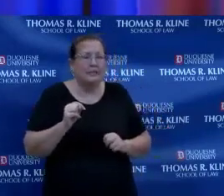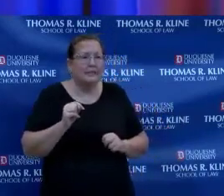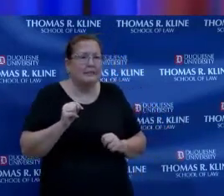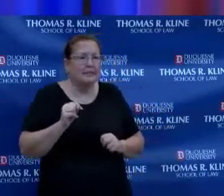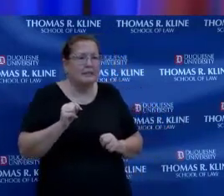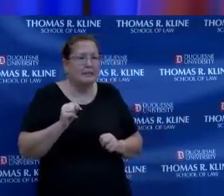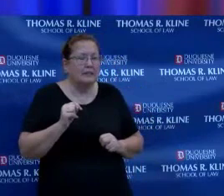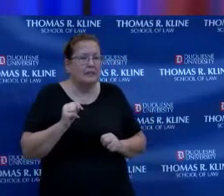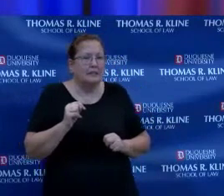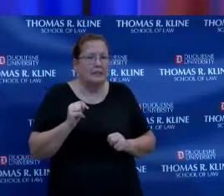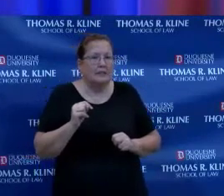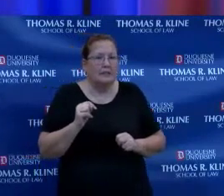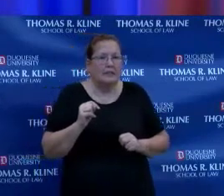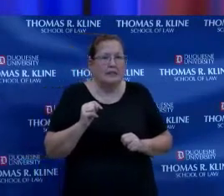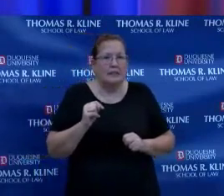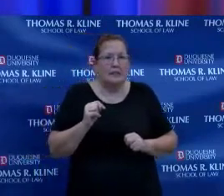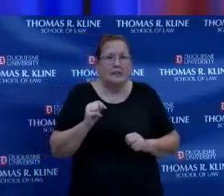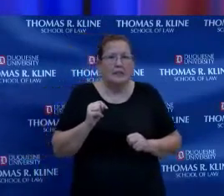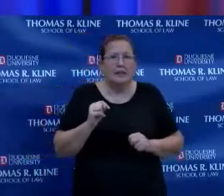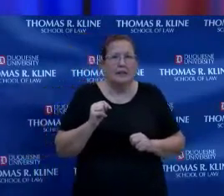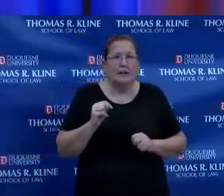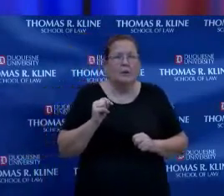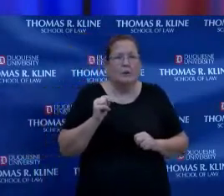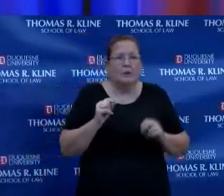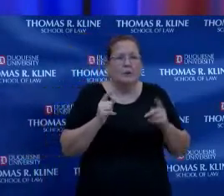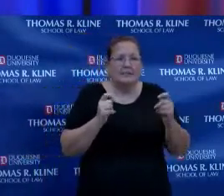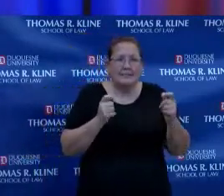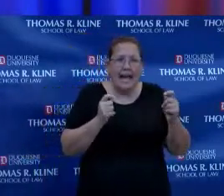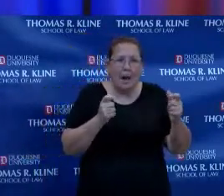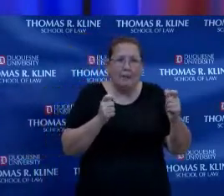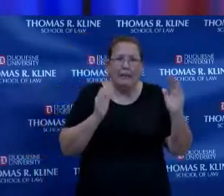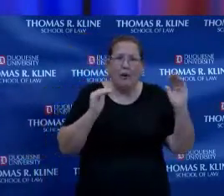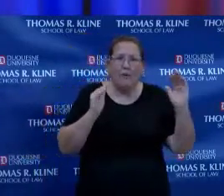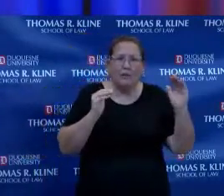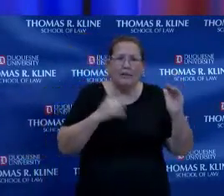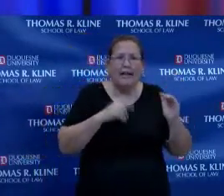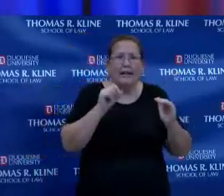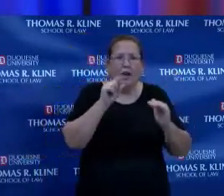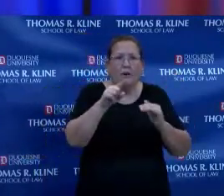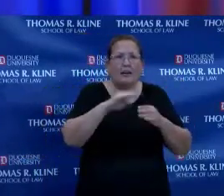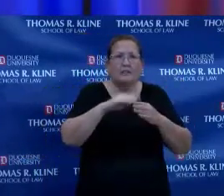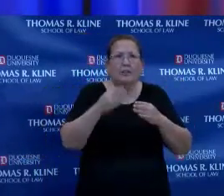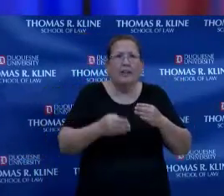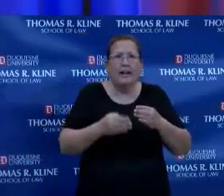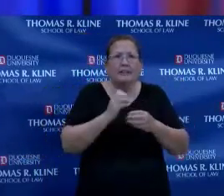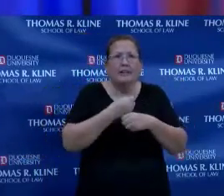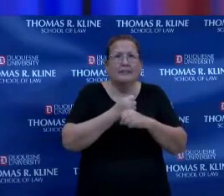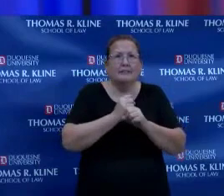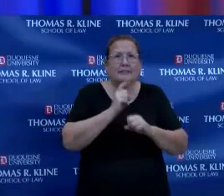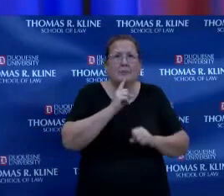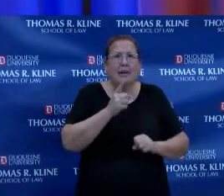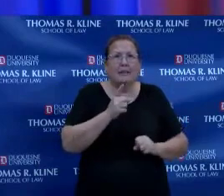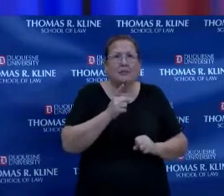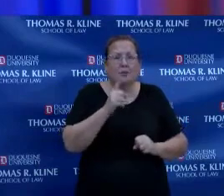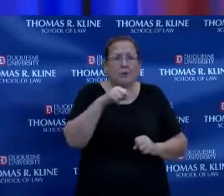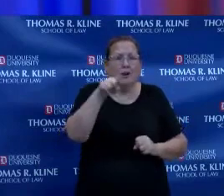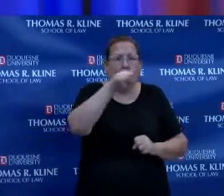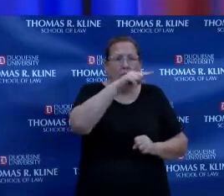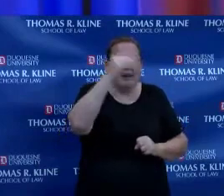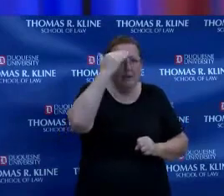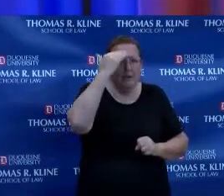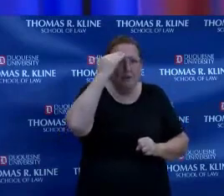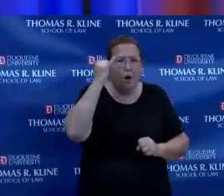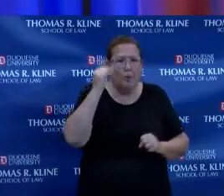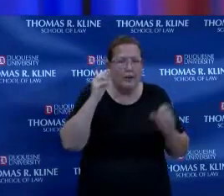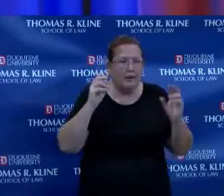it hopefully snappy, and I will ask you at the end to make sure we're all still awake. Got it?